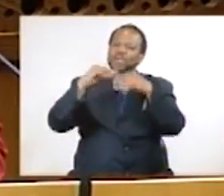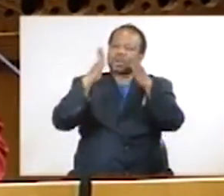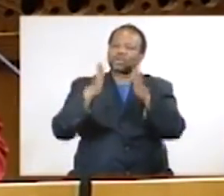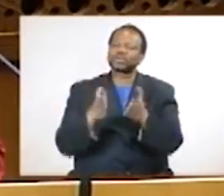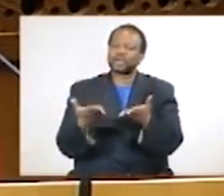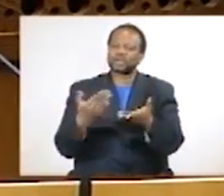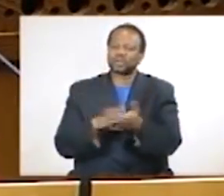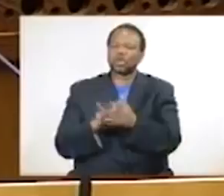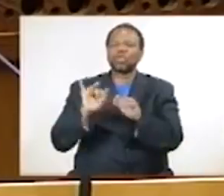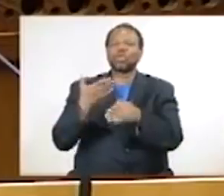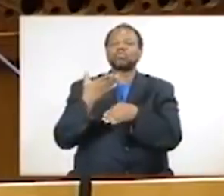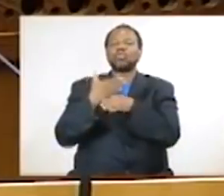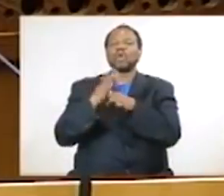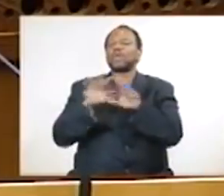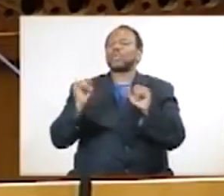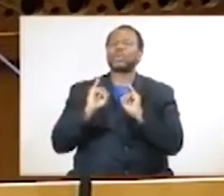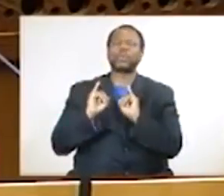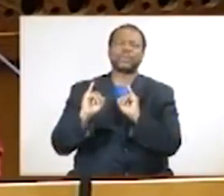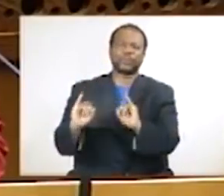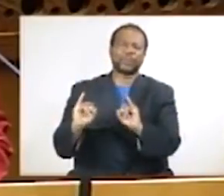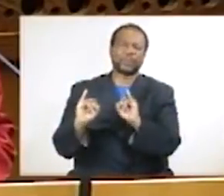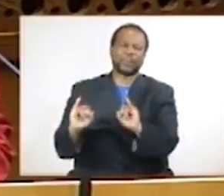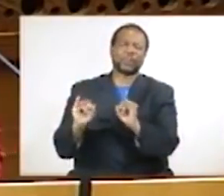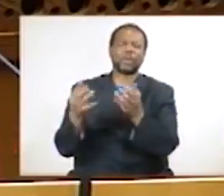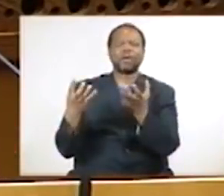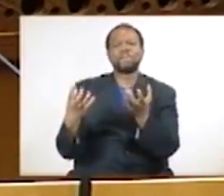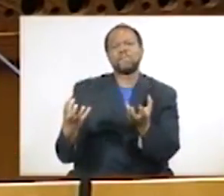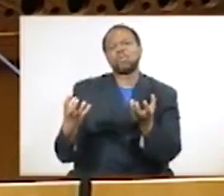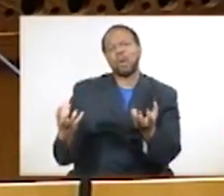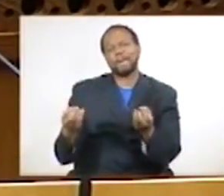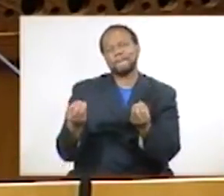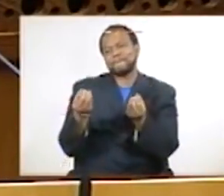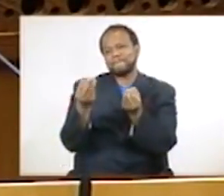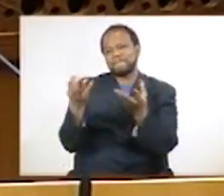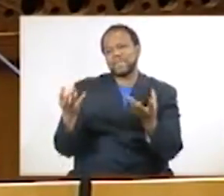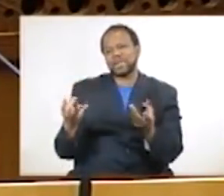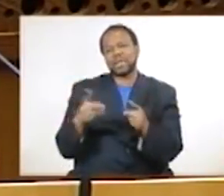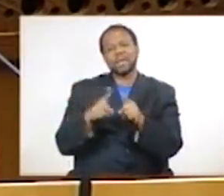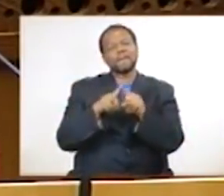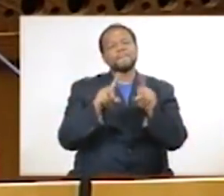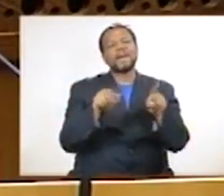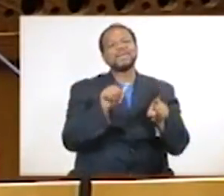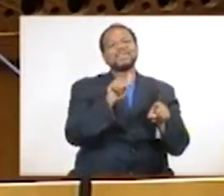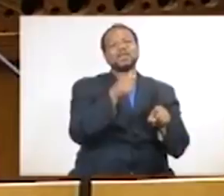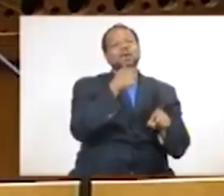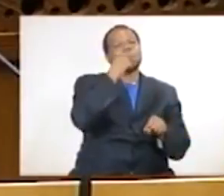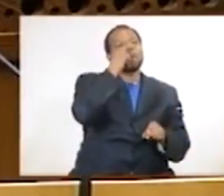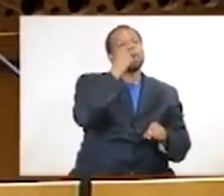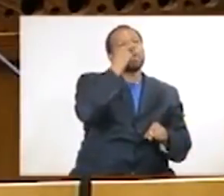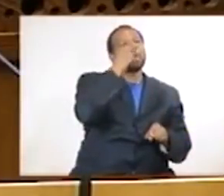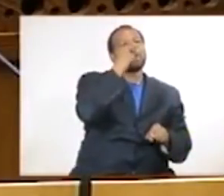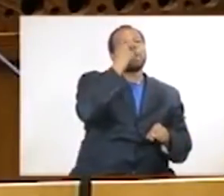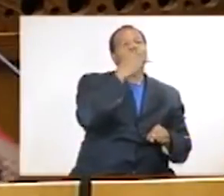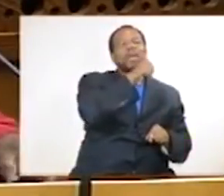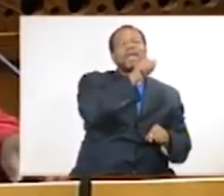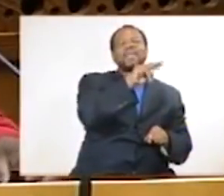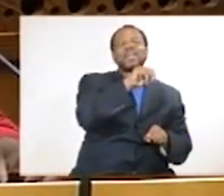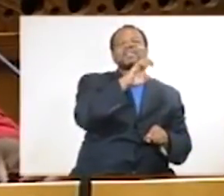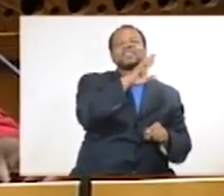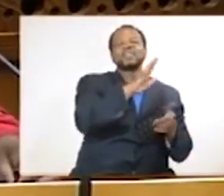workers, security guards, farm workers, cleaners, waiters and waitresses, recipients of social